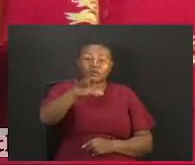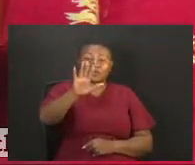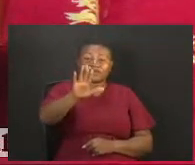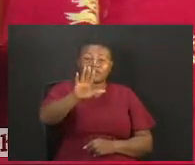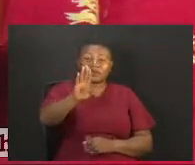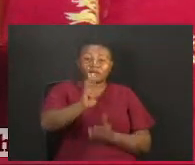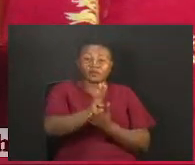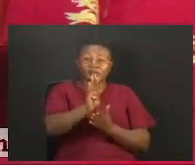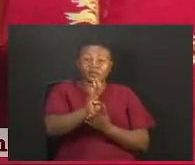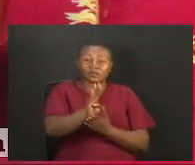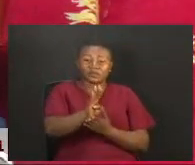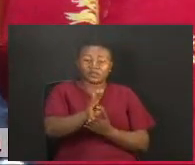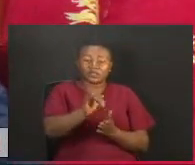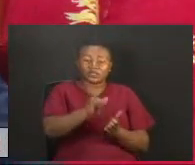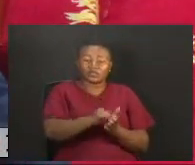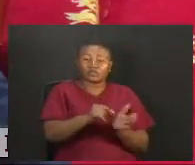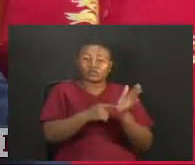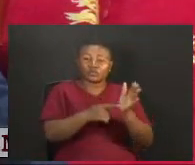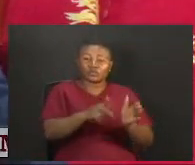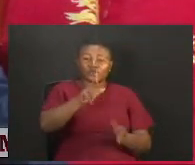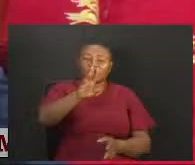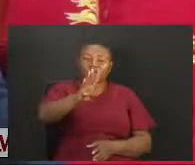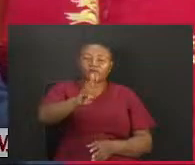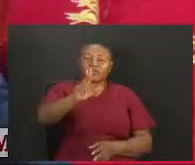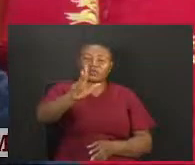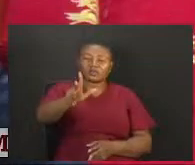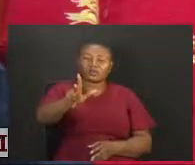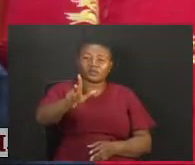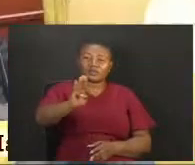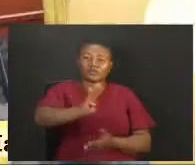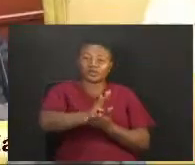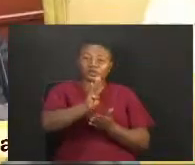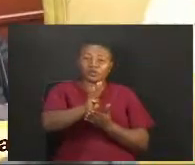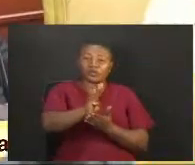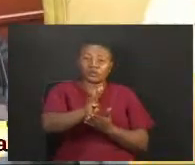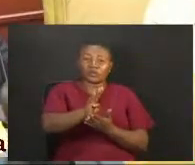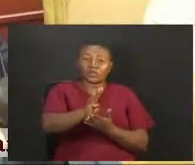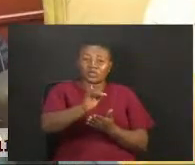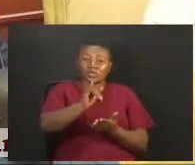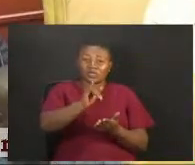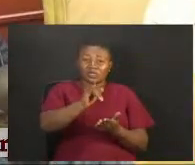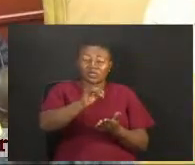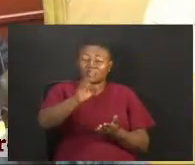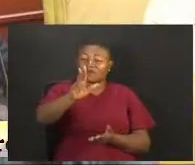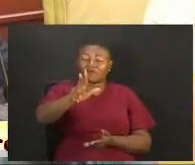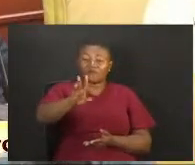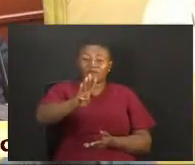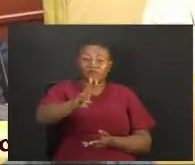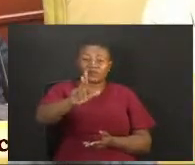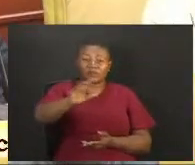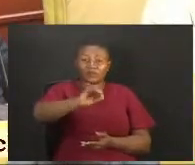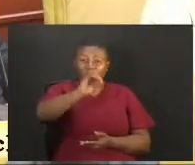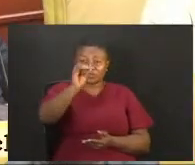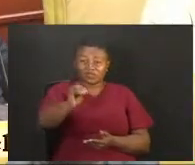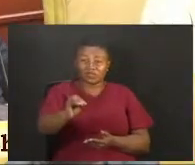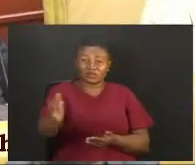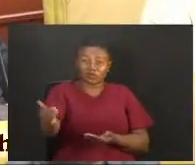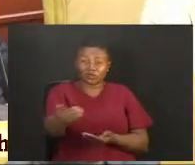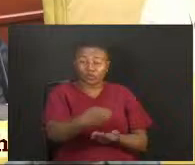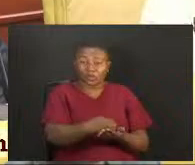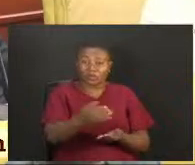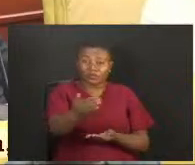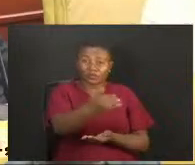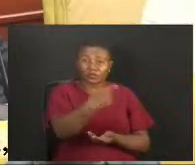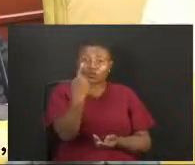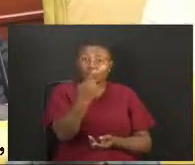representing 43% of the total accrued amount, being used for tax refund purposes. Mr.